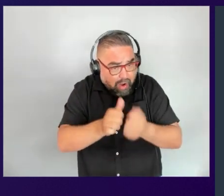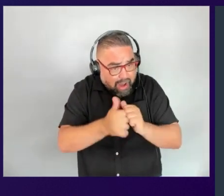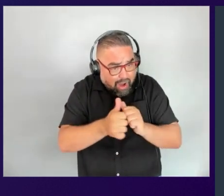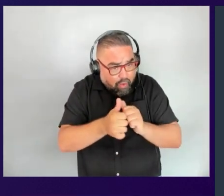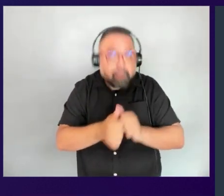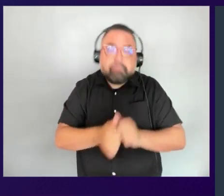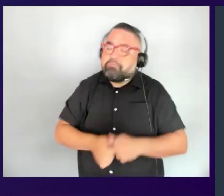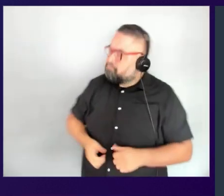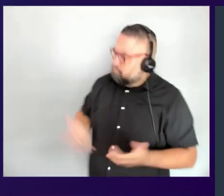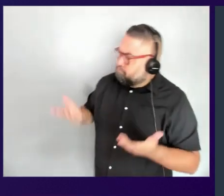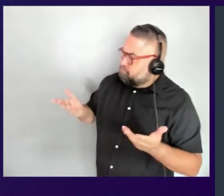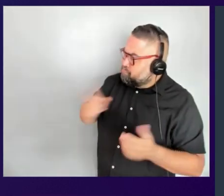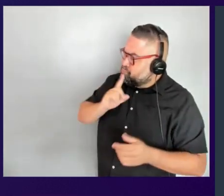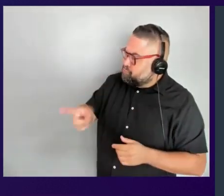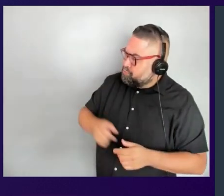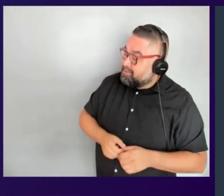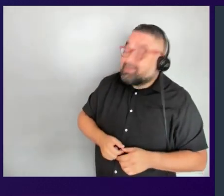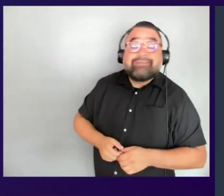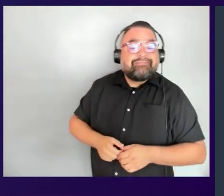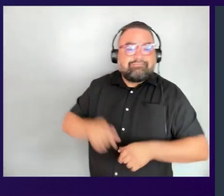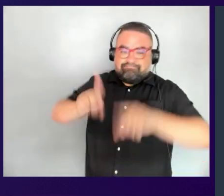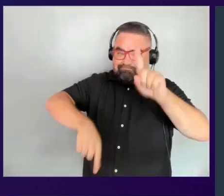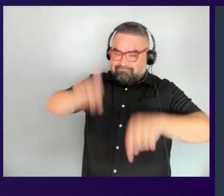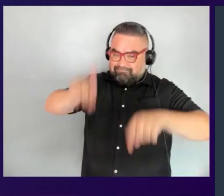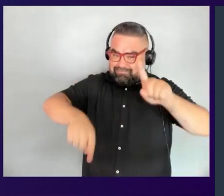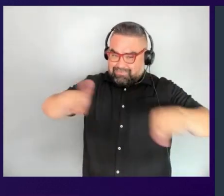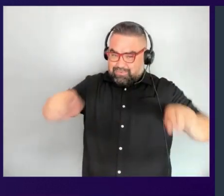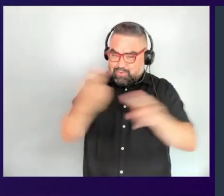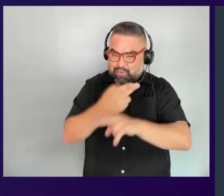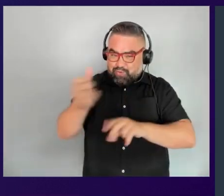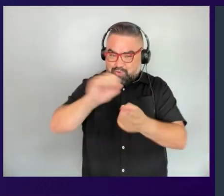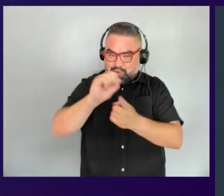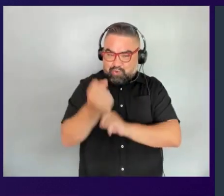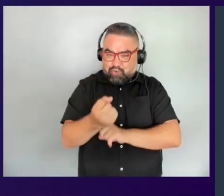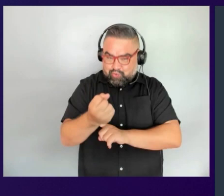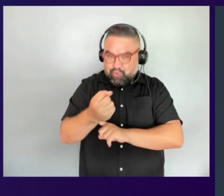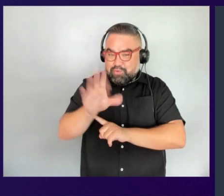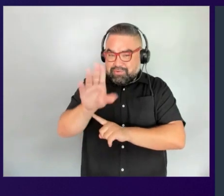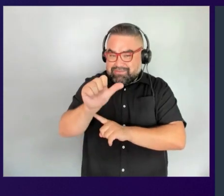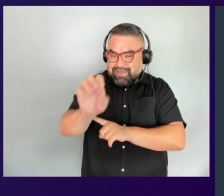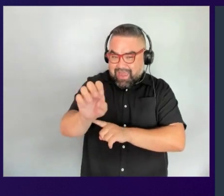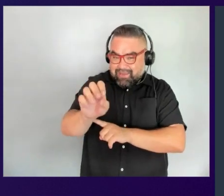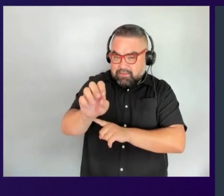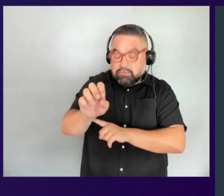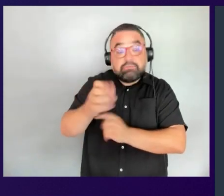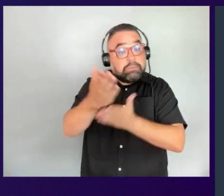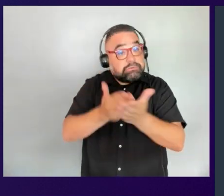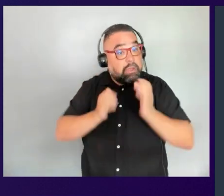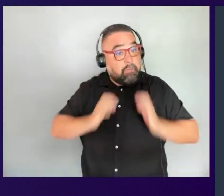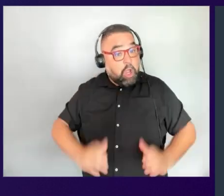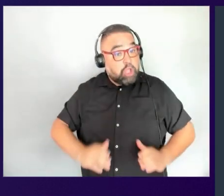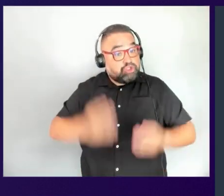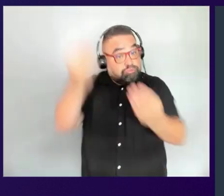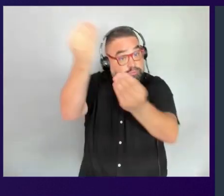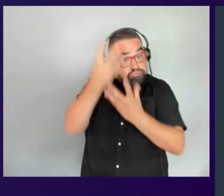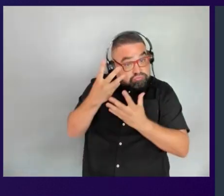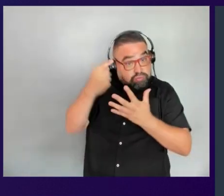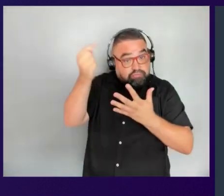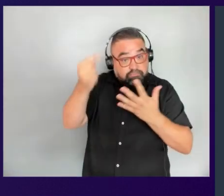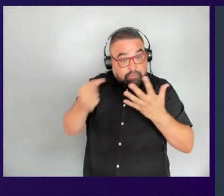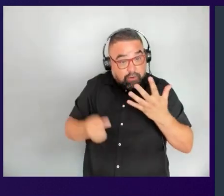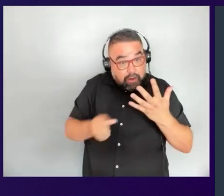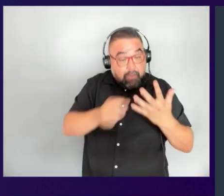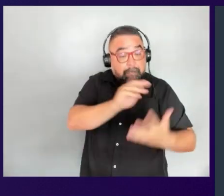Amazon S3 can be used for a variety of use cases. Some of the common use cases that customers have shared with us include machine learning